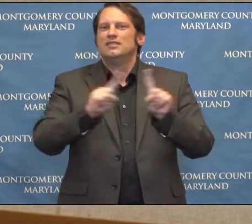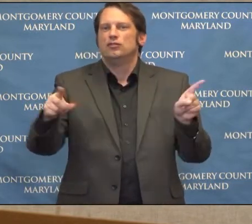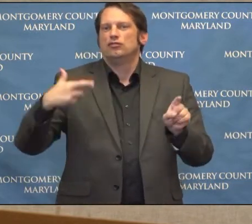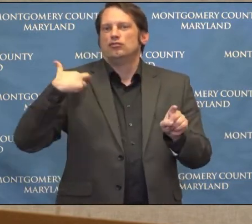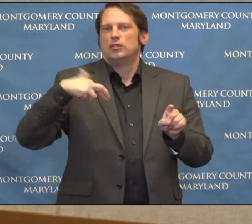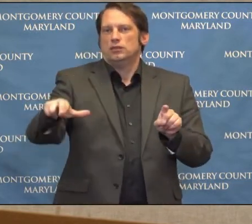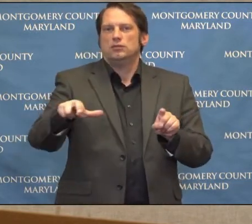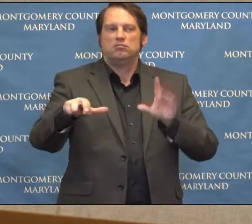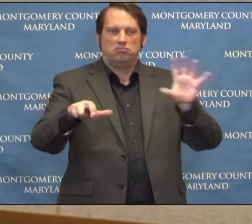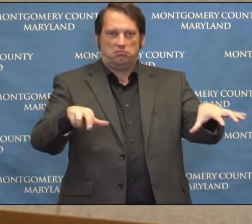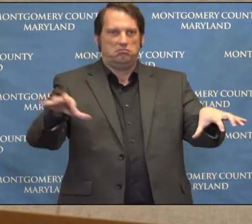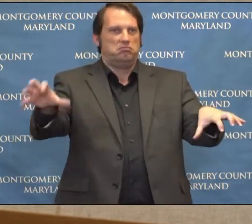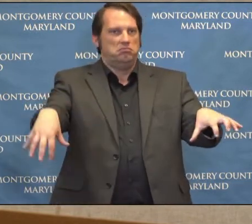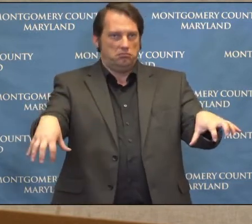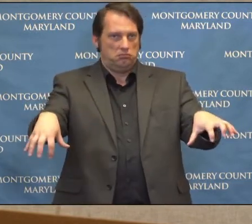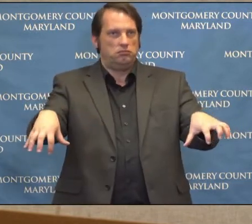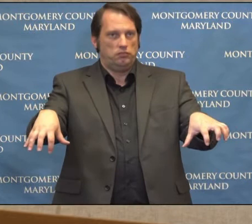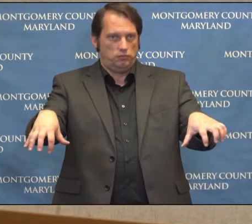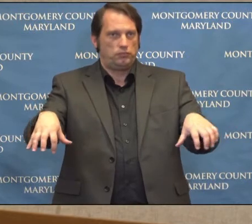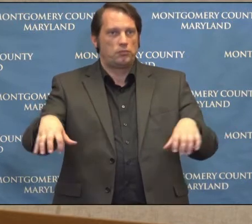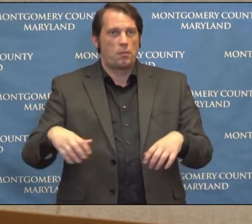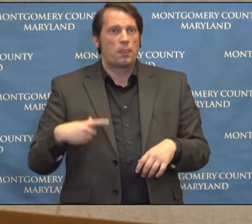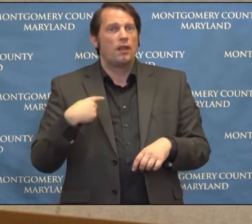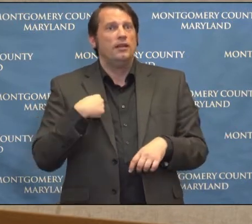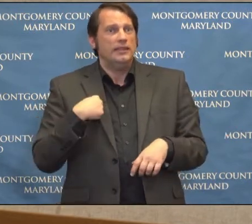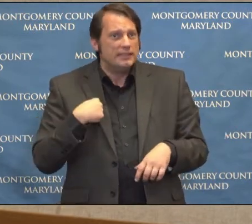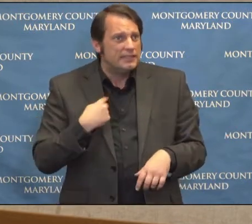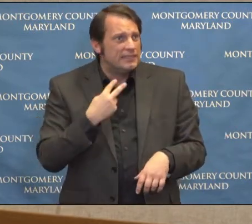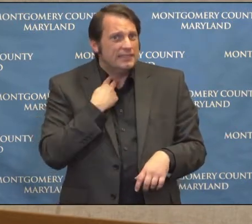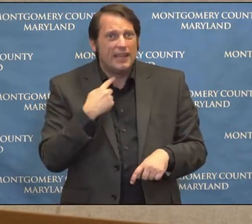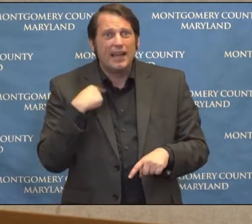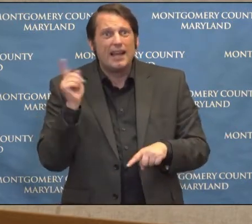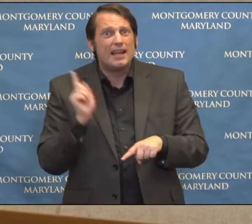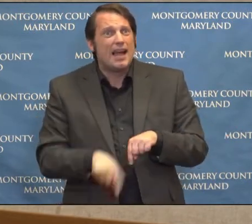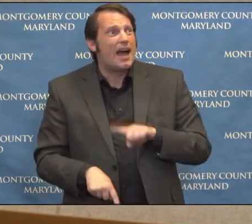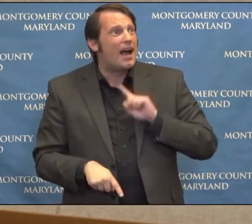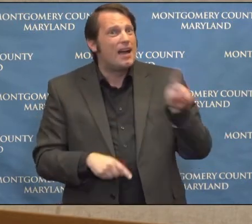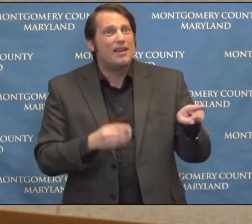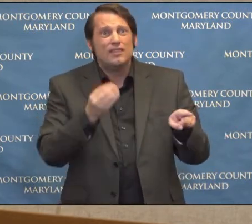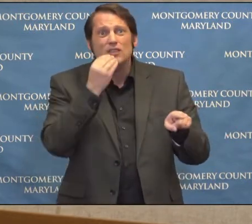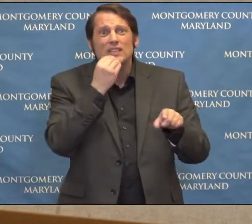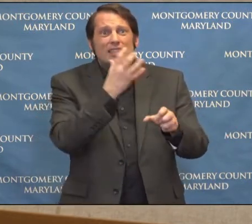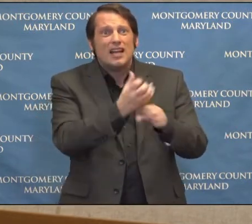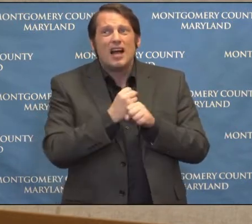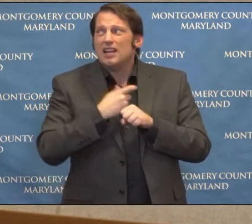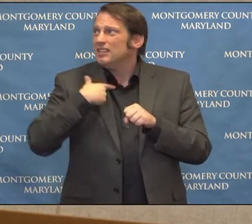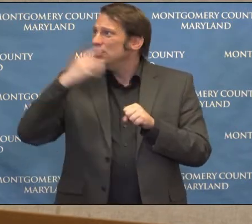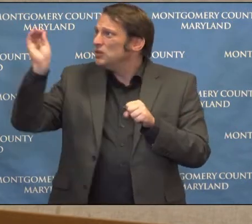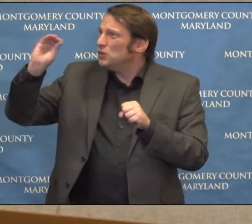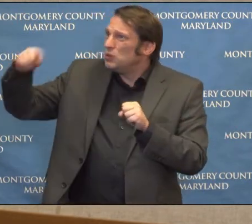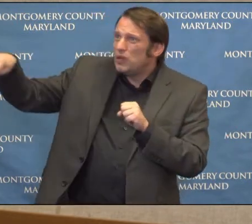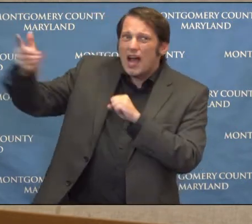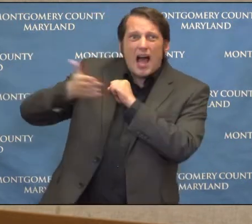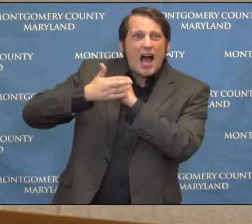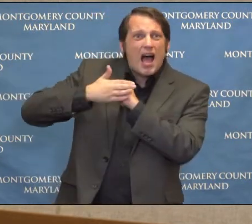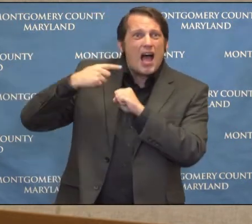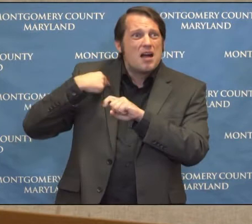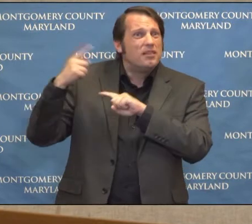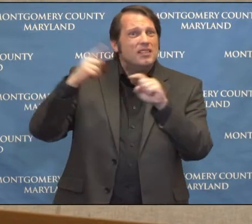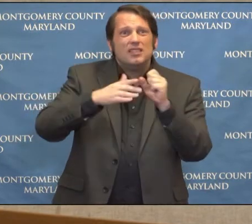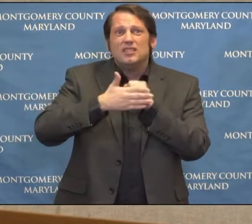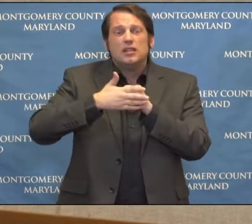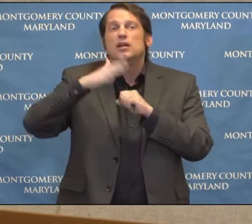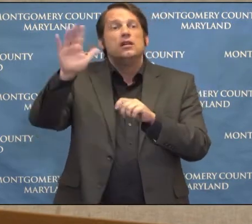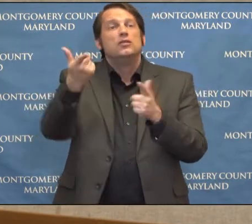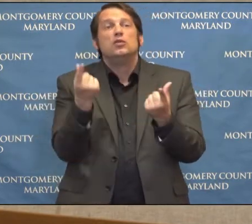pick up these meals and you don't have anybody who could go and pick them up for you, you can work with the rec center employees and the Jewish